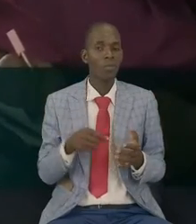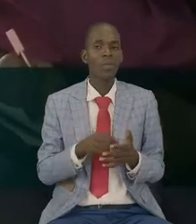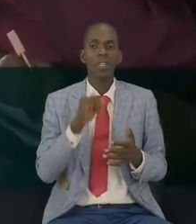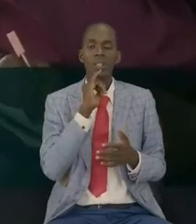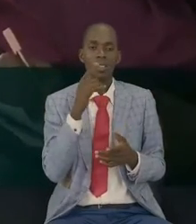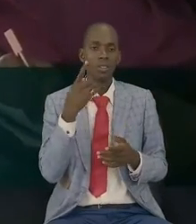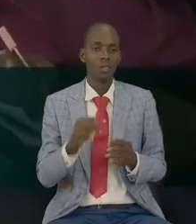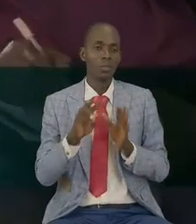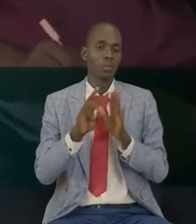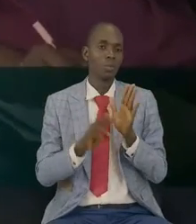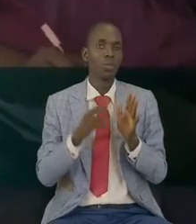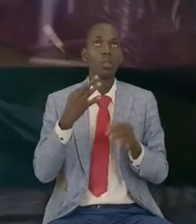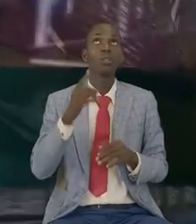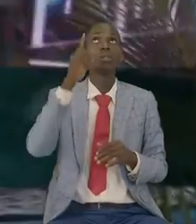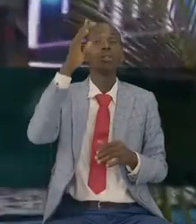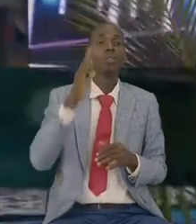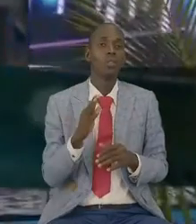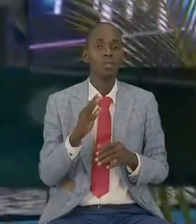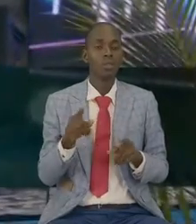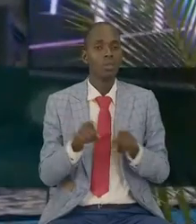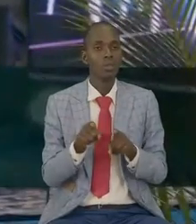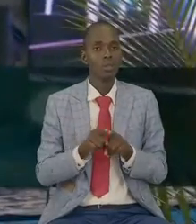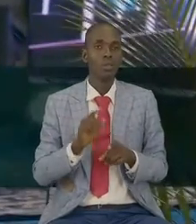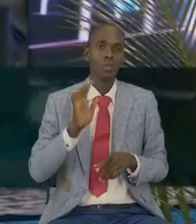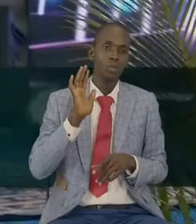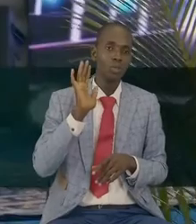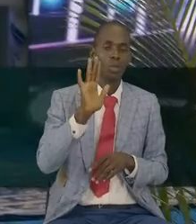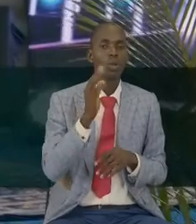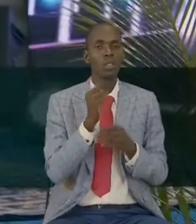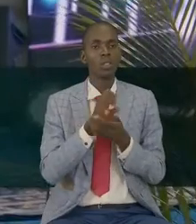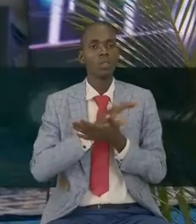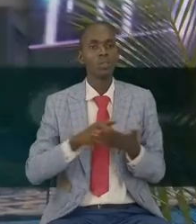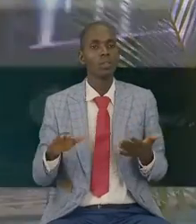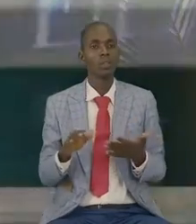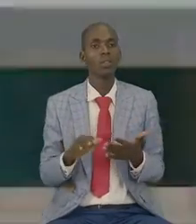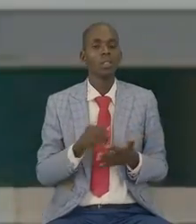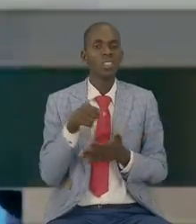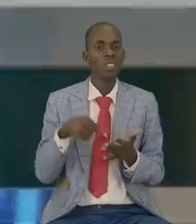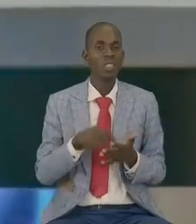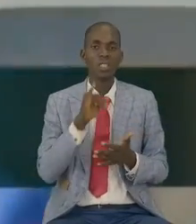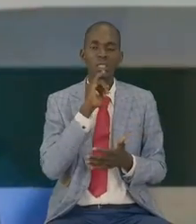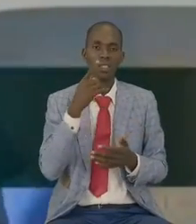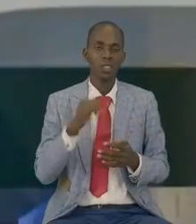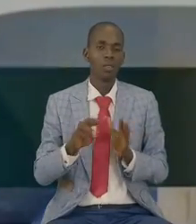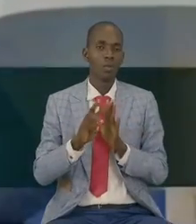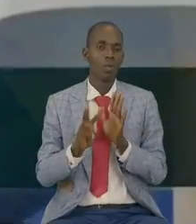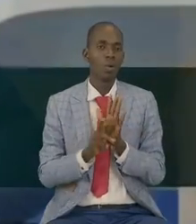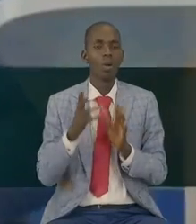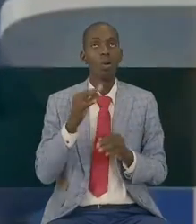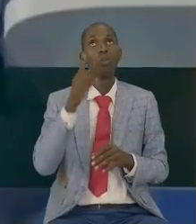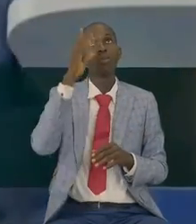of God, even your sanctification. This is the will of God, even